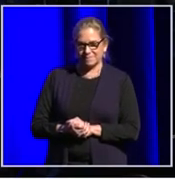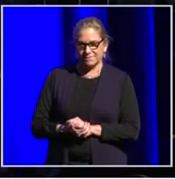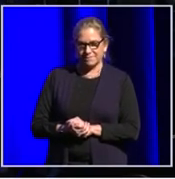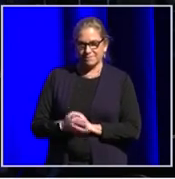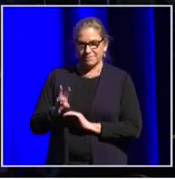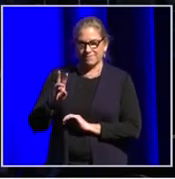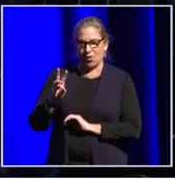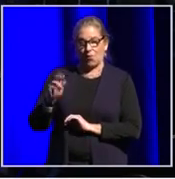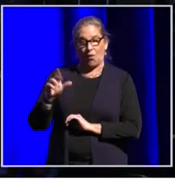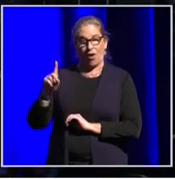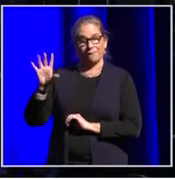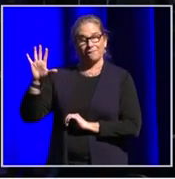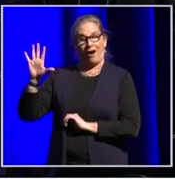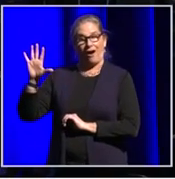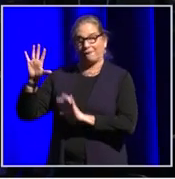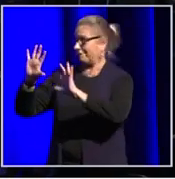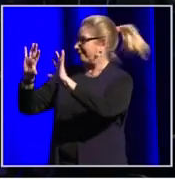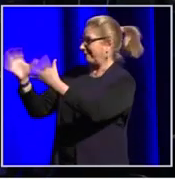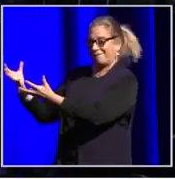Yes!